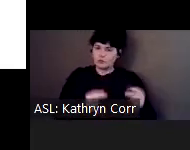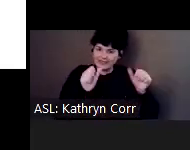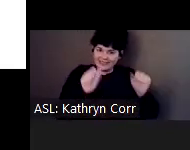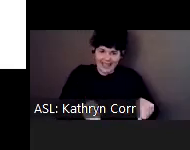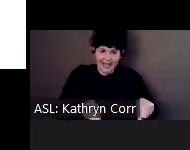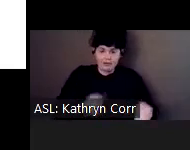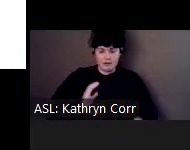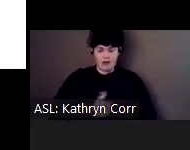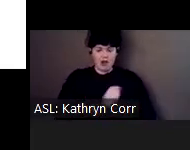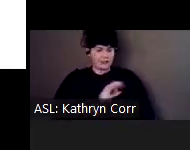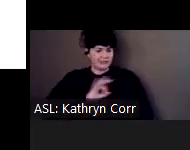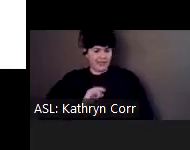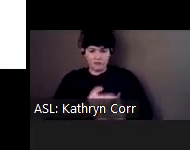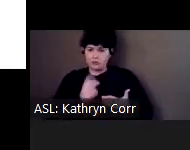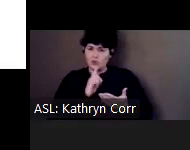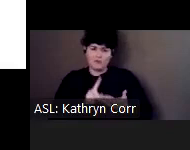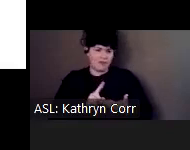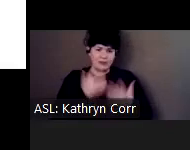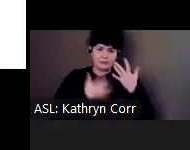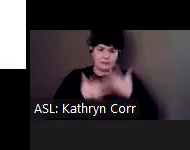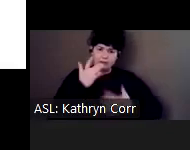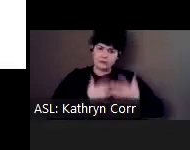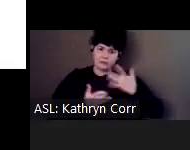staff and resources that we have.